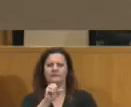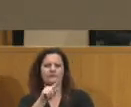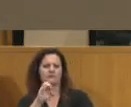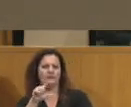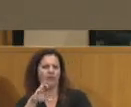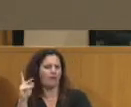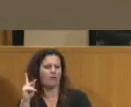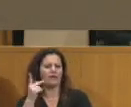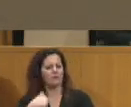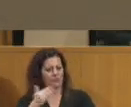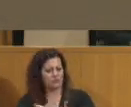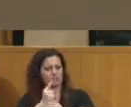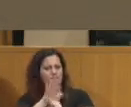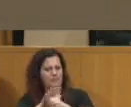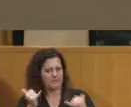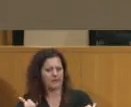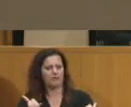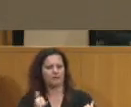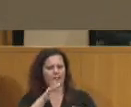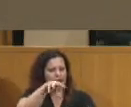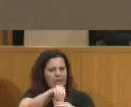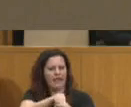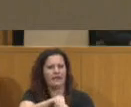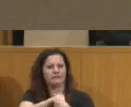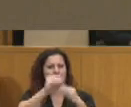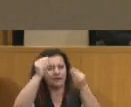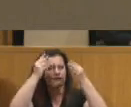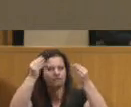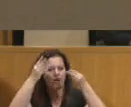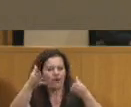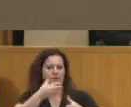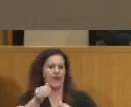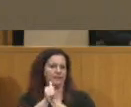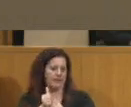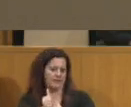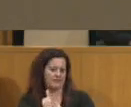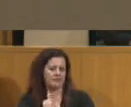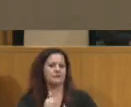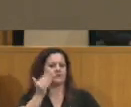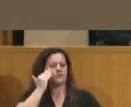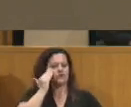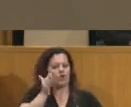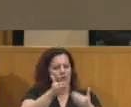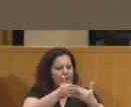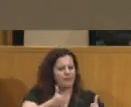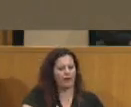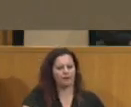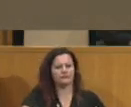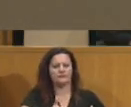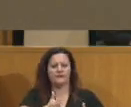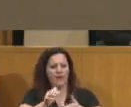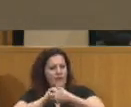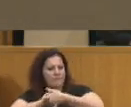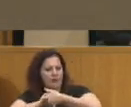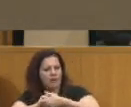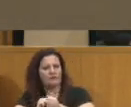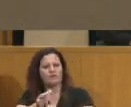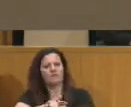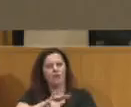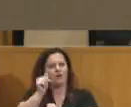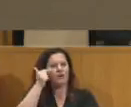It's been the lifeblood of this campaign and the essence that fueled this victory. To the outgoing members, Mayfield, Harlow, and